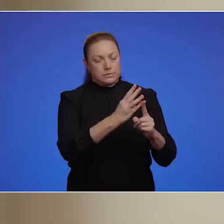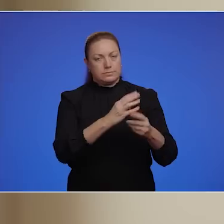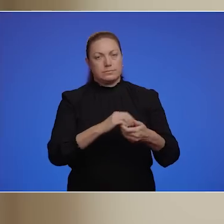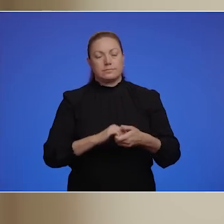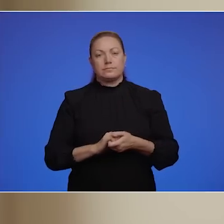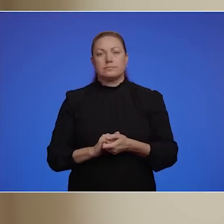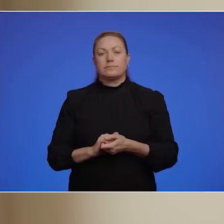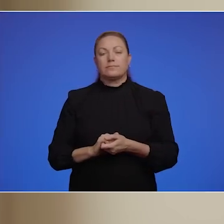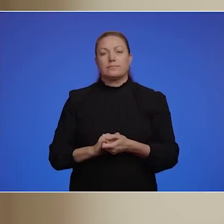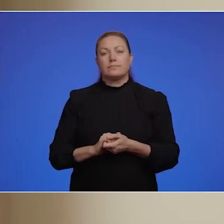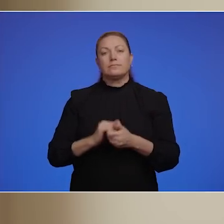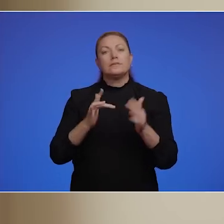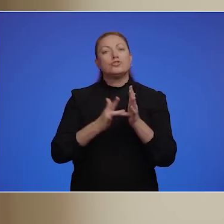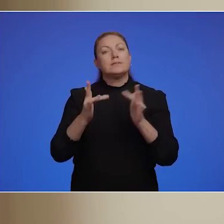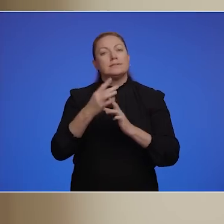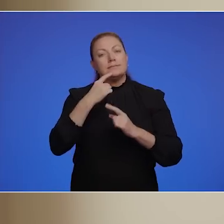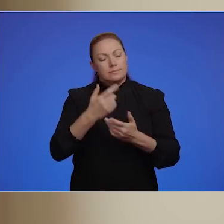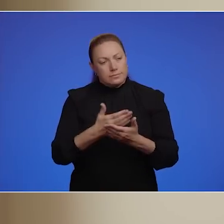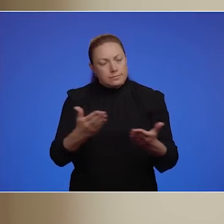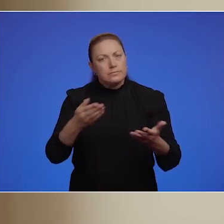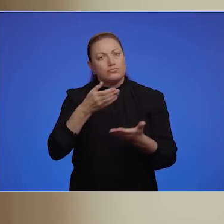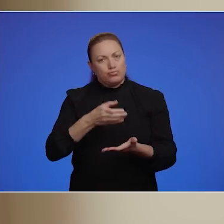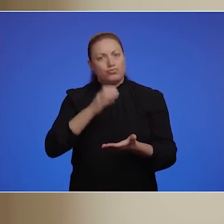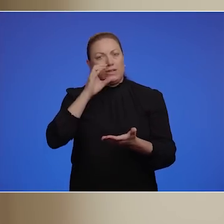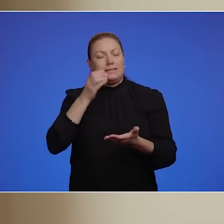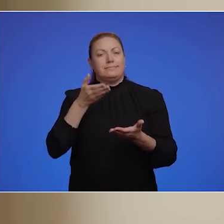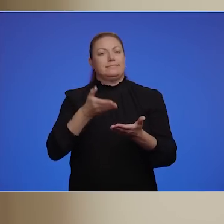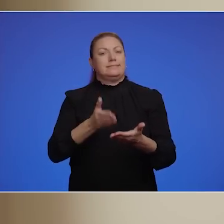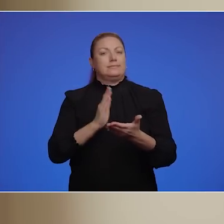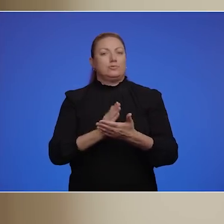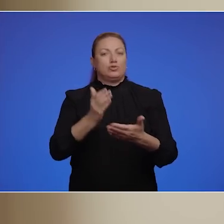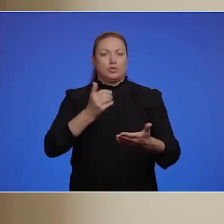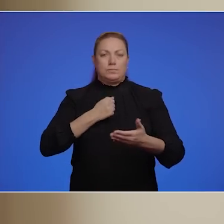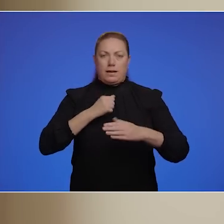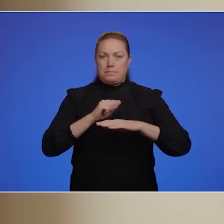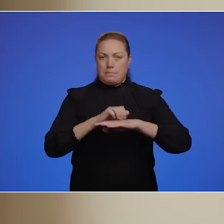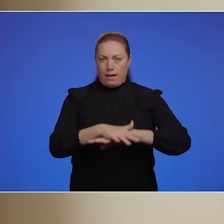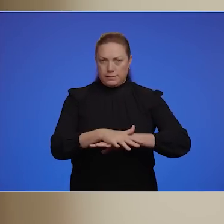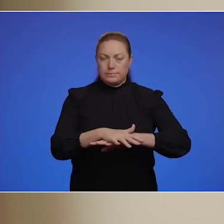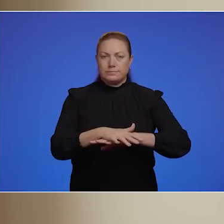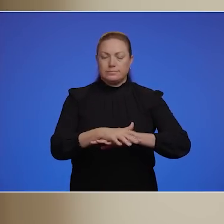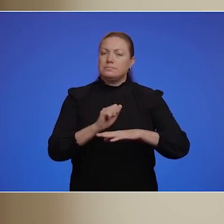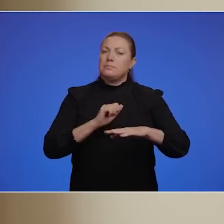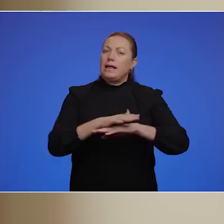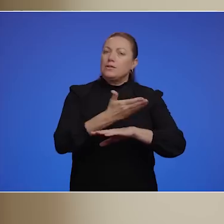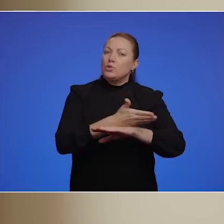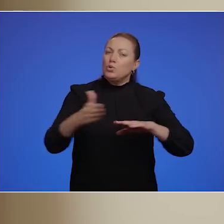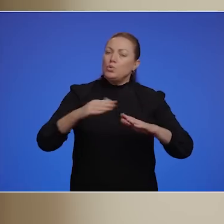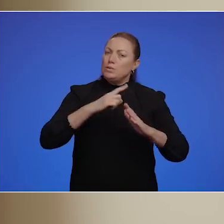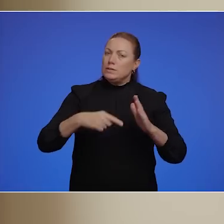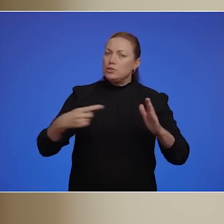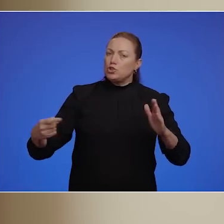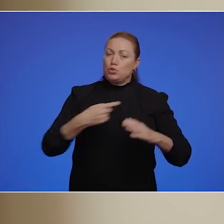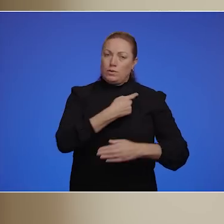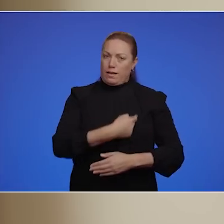saying, "Take this, all of you, and drink from it, for this is the chalice of my blood, the blood of the new